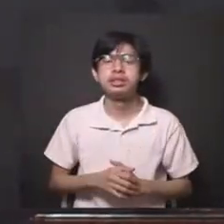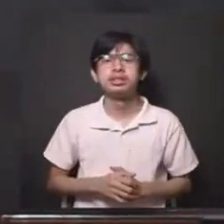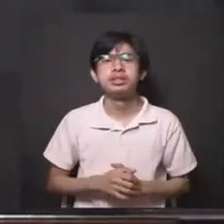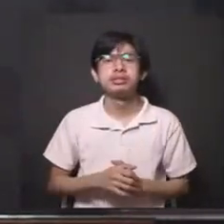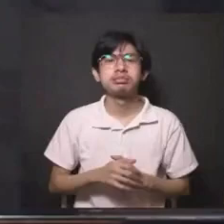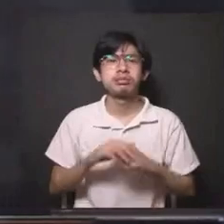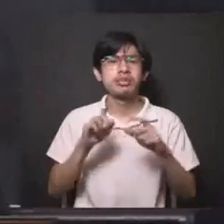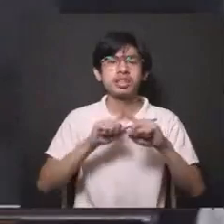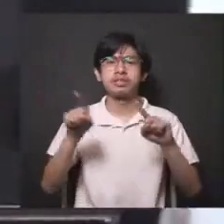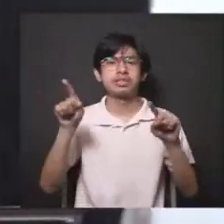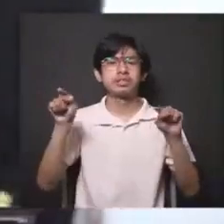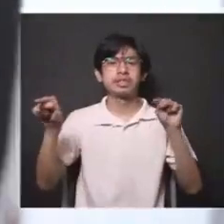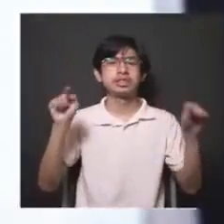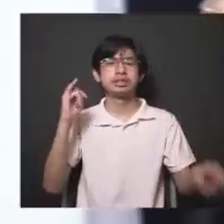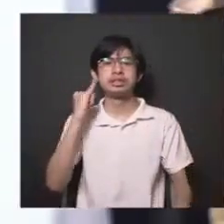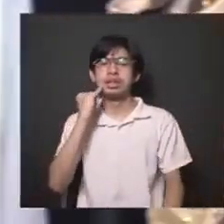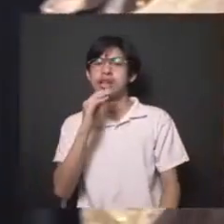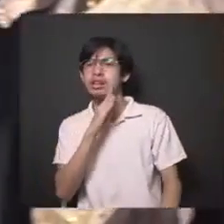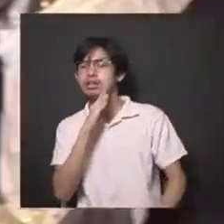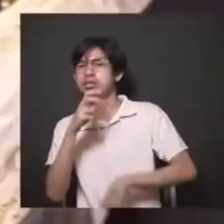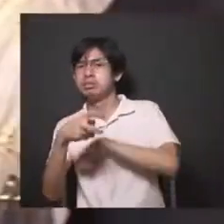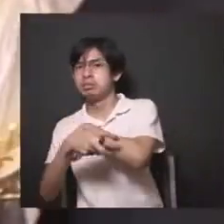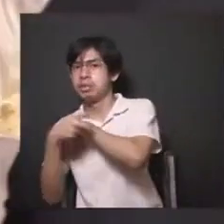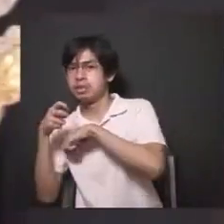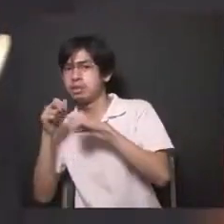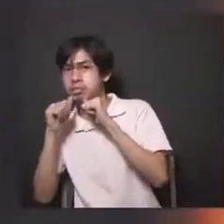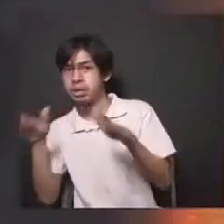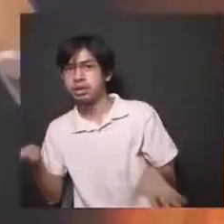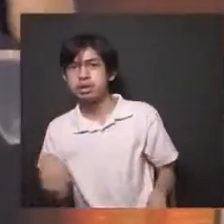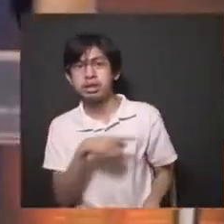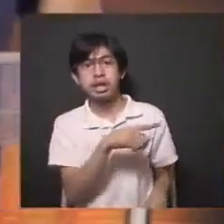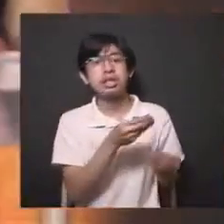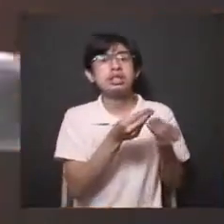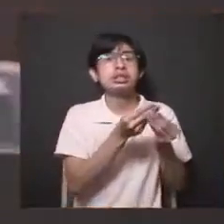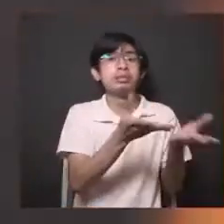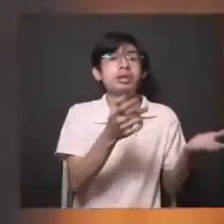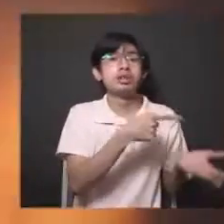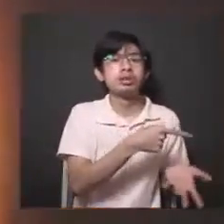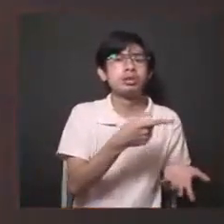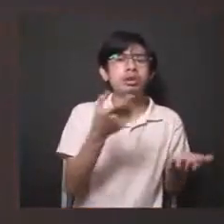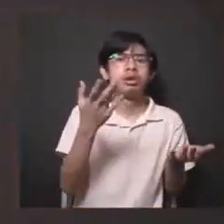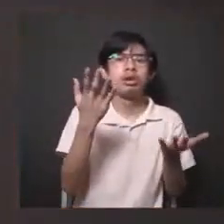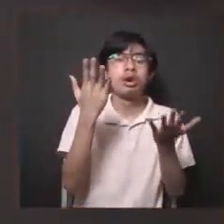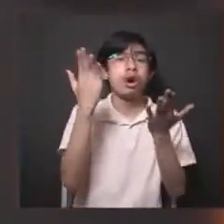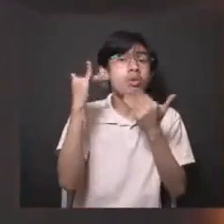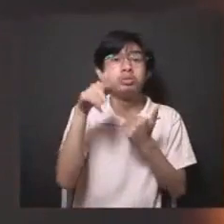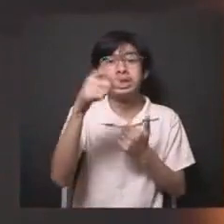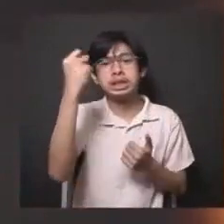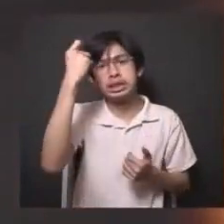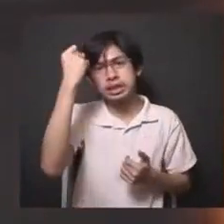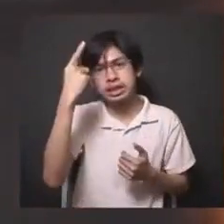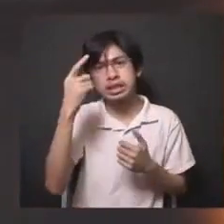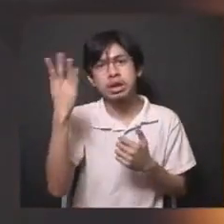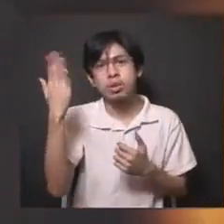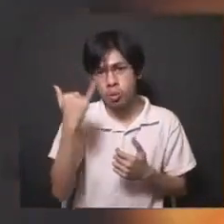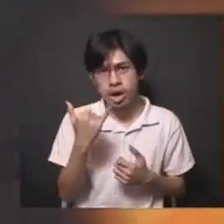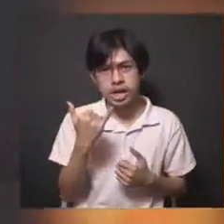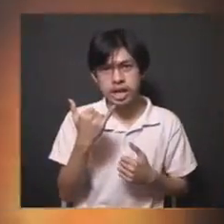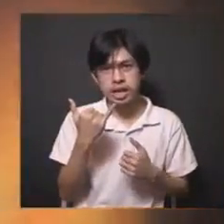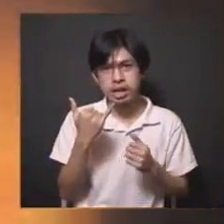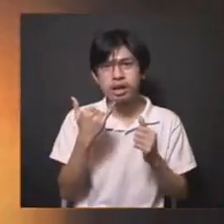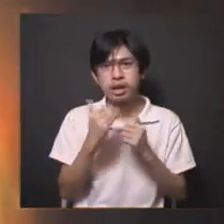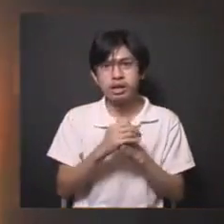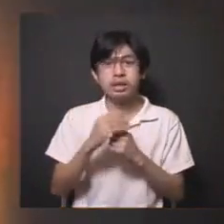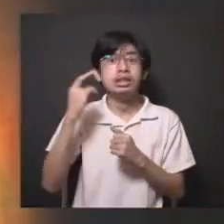grabbing and giving. And I hope that you will understand this today, because Joseph continues on with this act